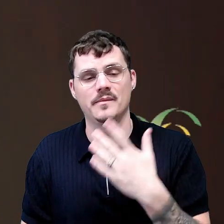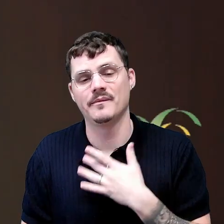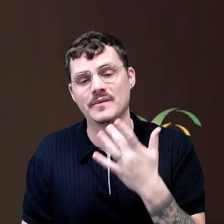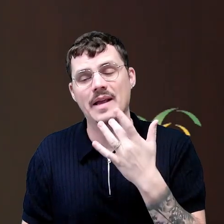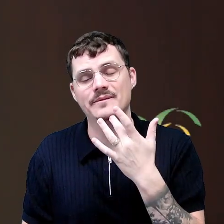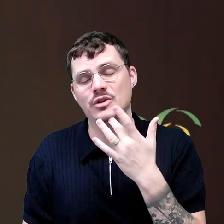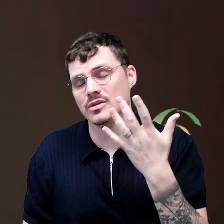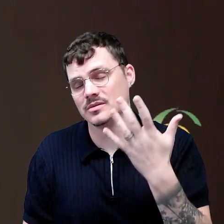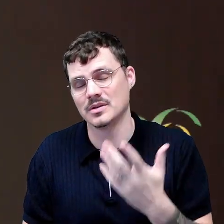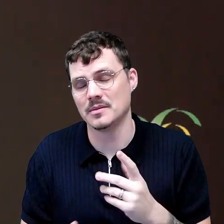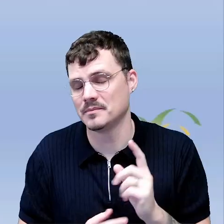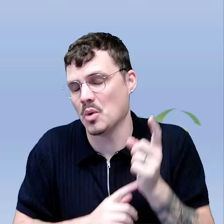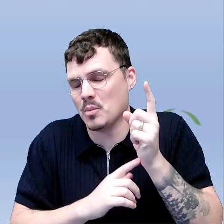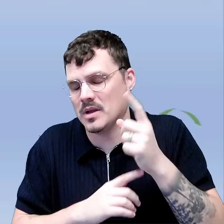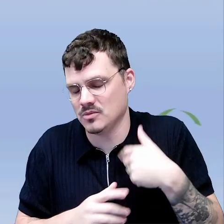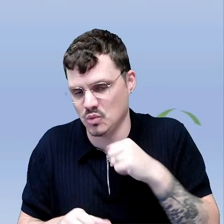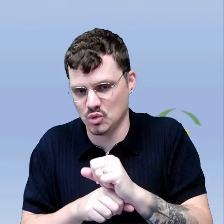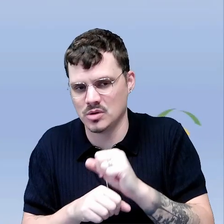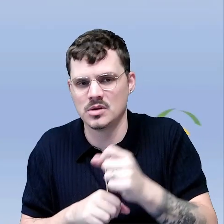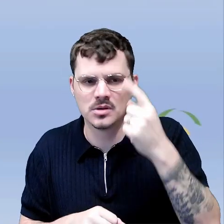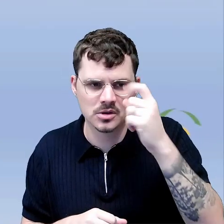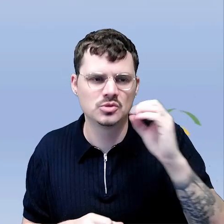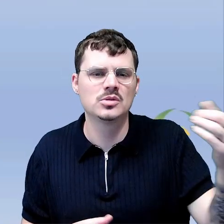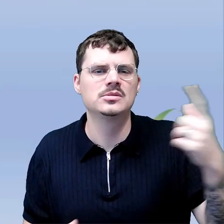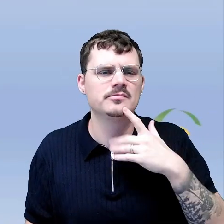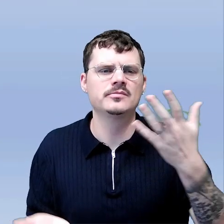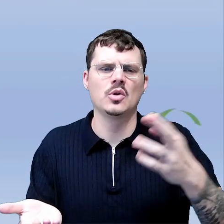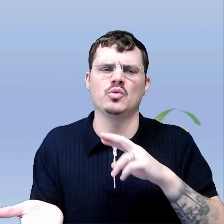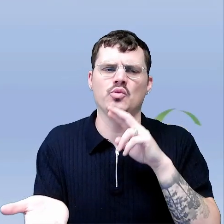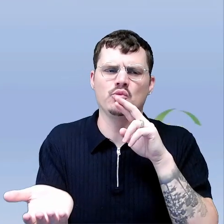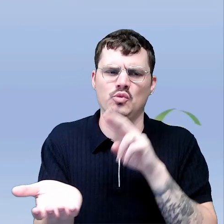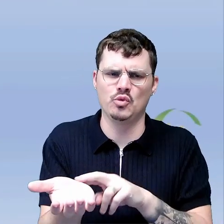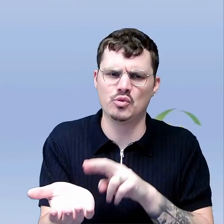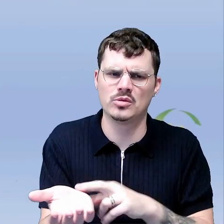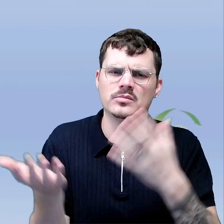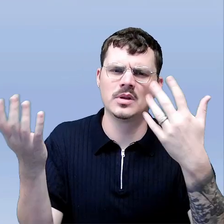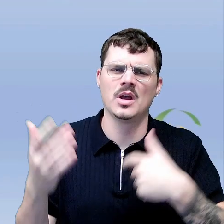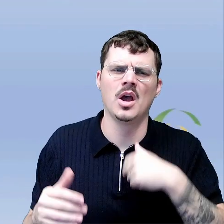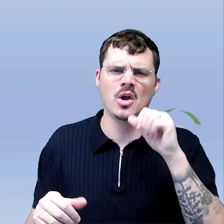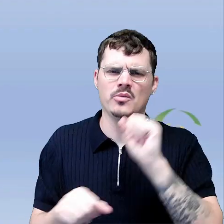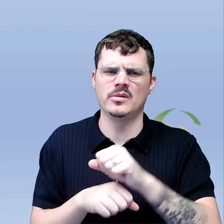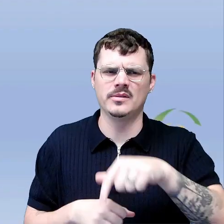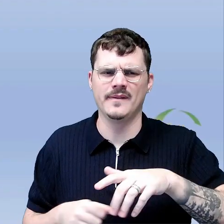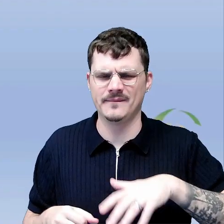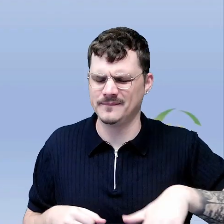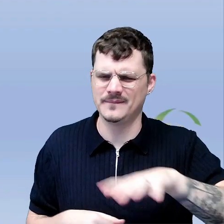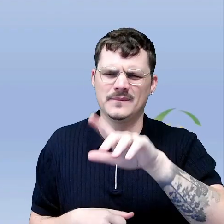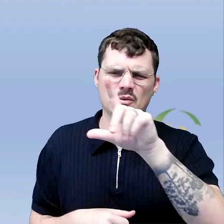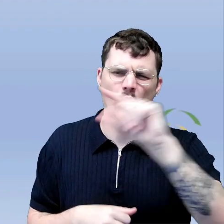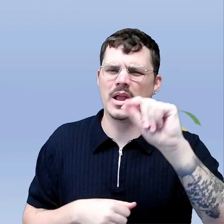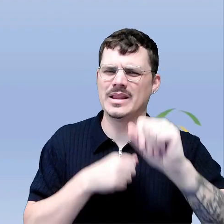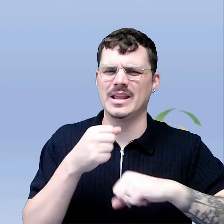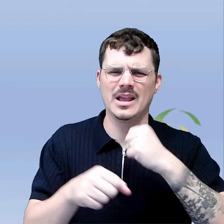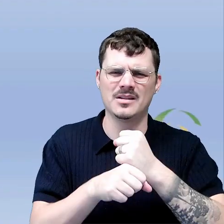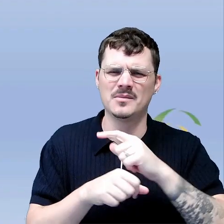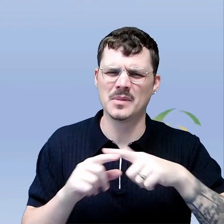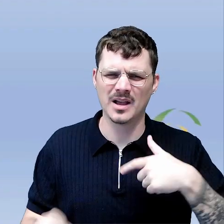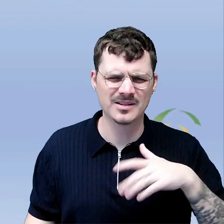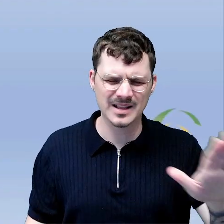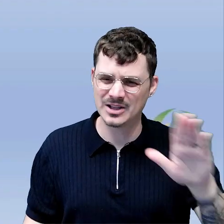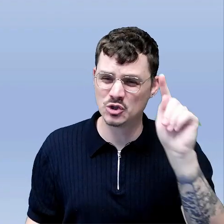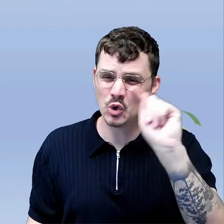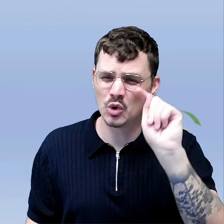ever in working with people. So Ruth, I've been in this field for 20 years, and I've never smelled urine